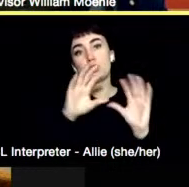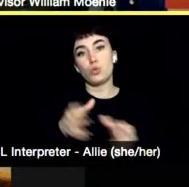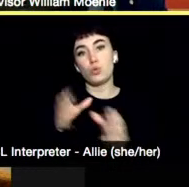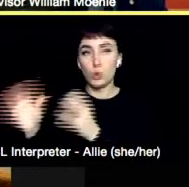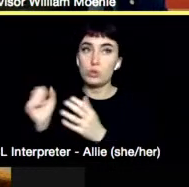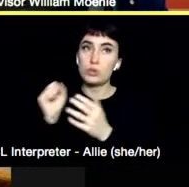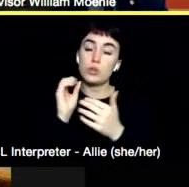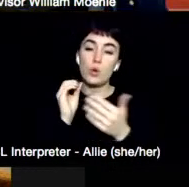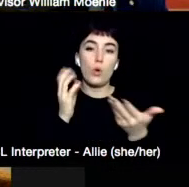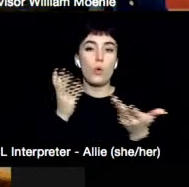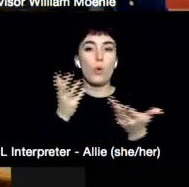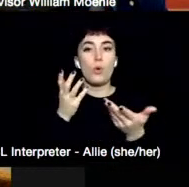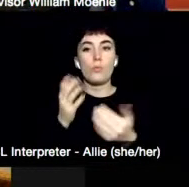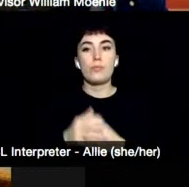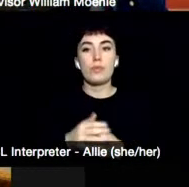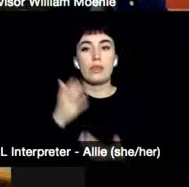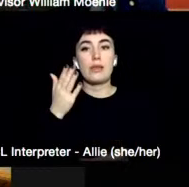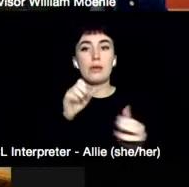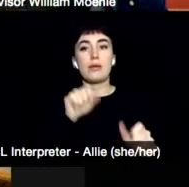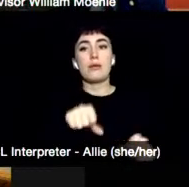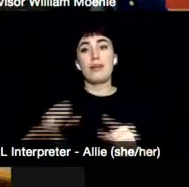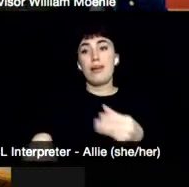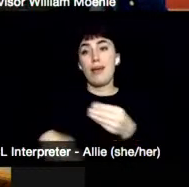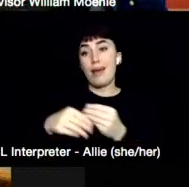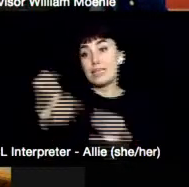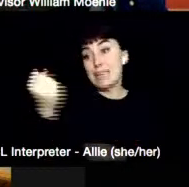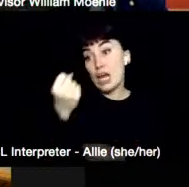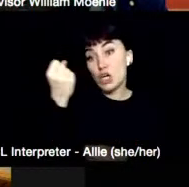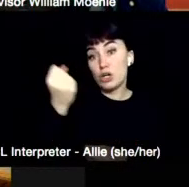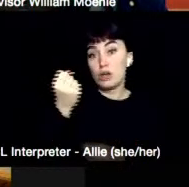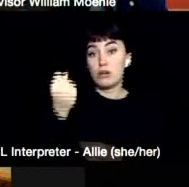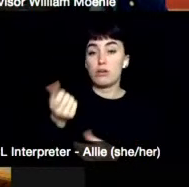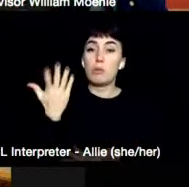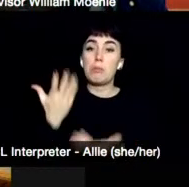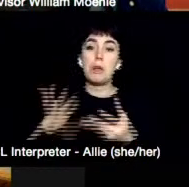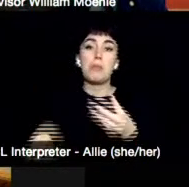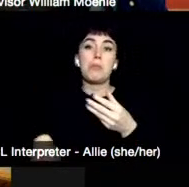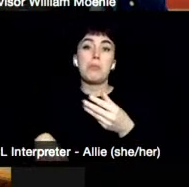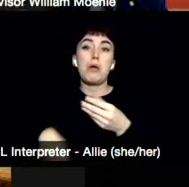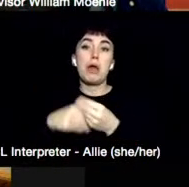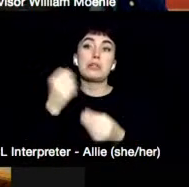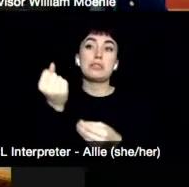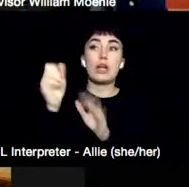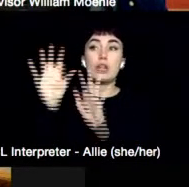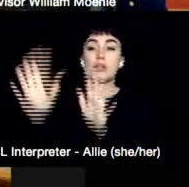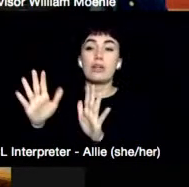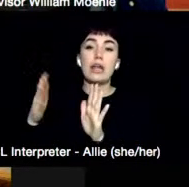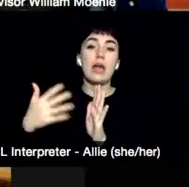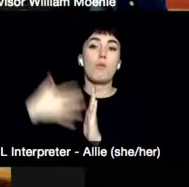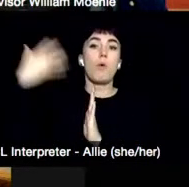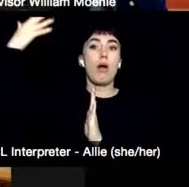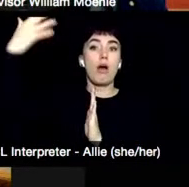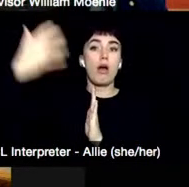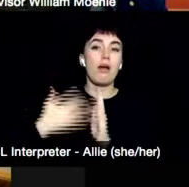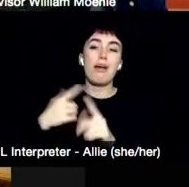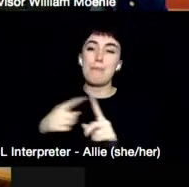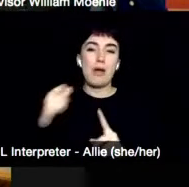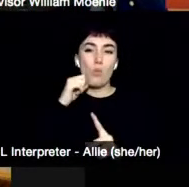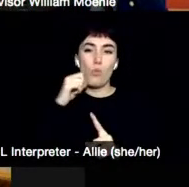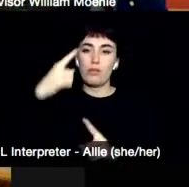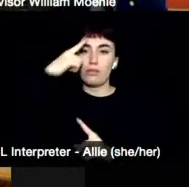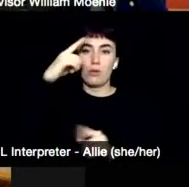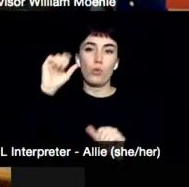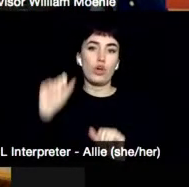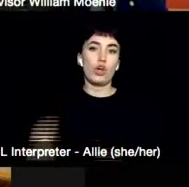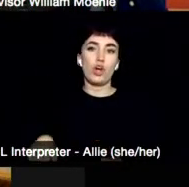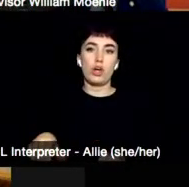So we might be able to add a Saturday or maybe a Saturday and a Sunday periodically, but I wouldn't think that we would be